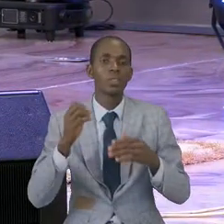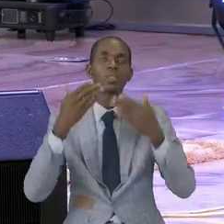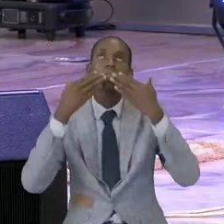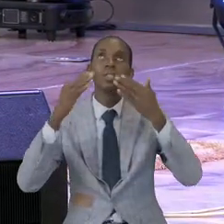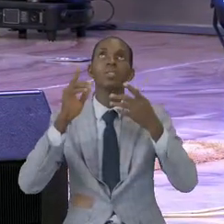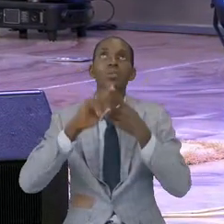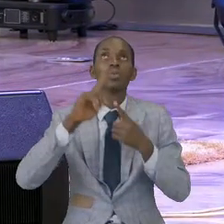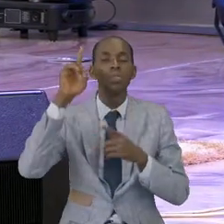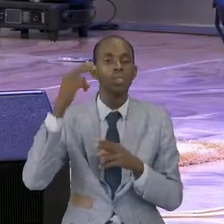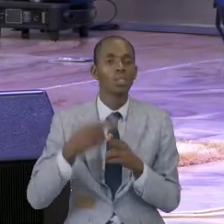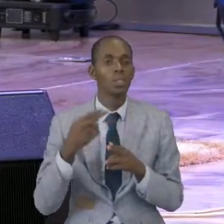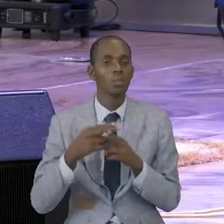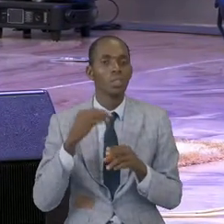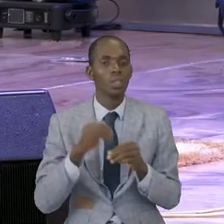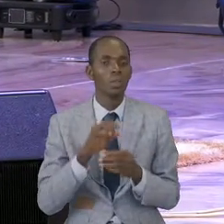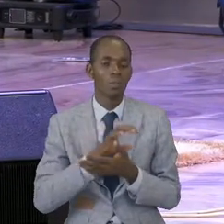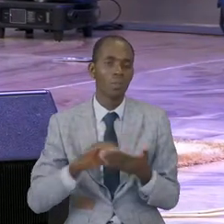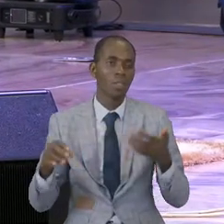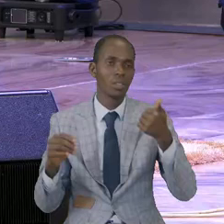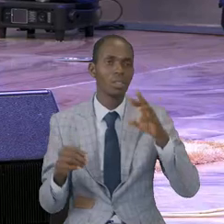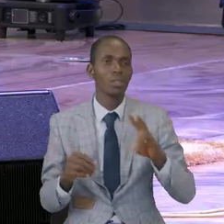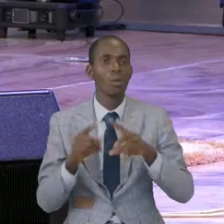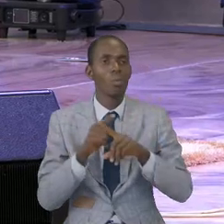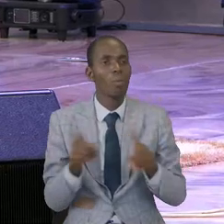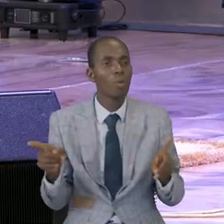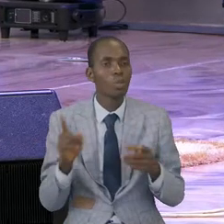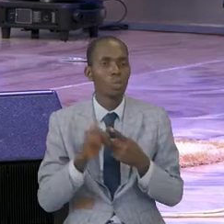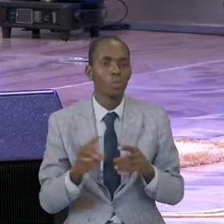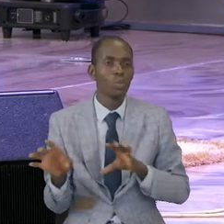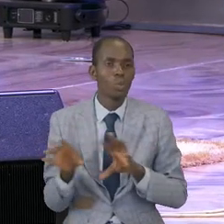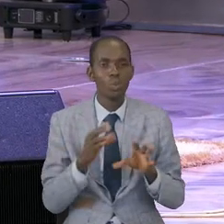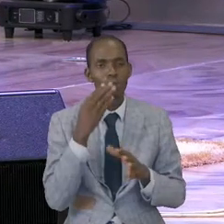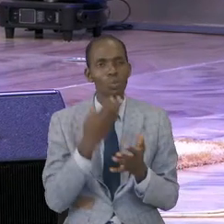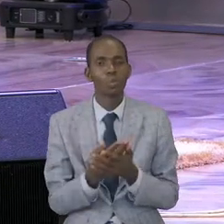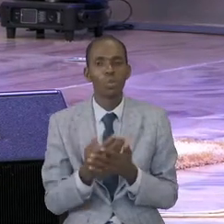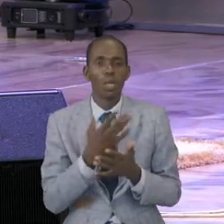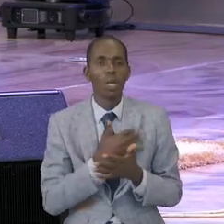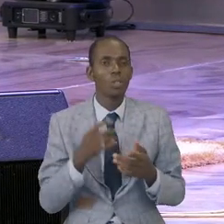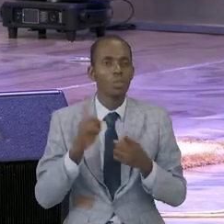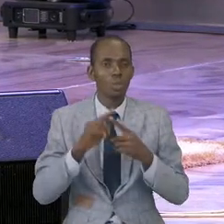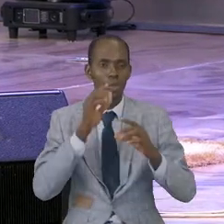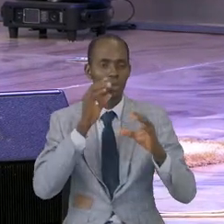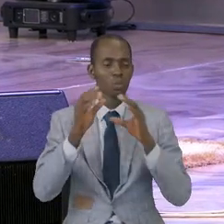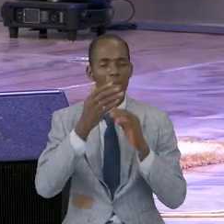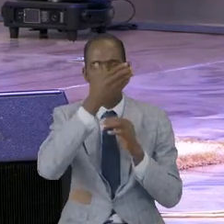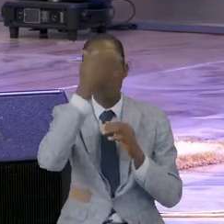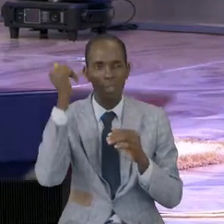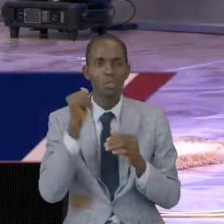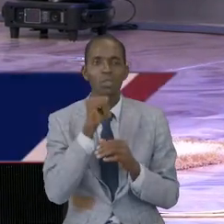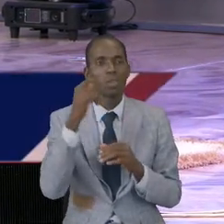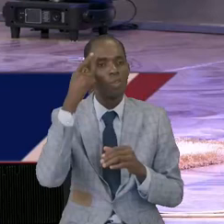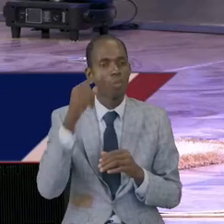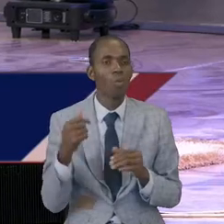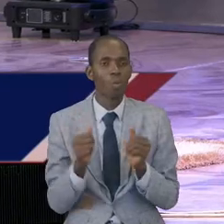name. In verse 16, but to do good and to communicate, forget not, for